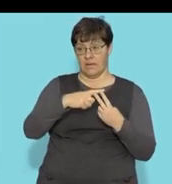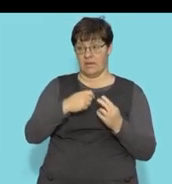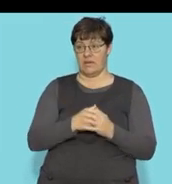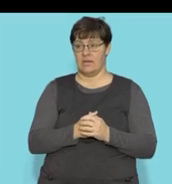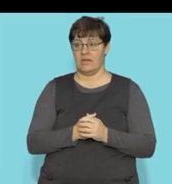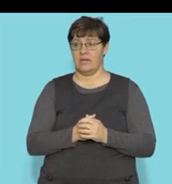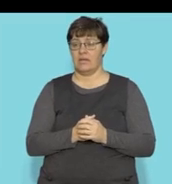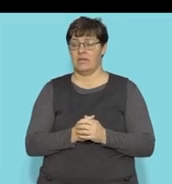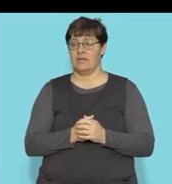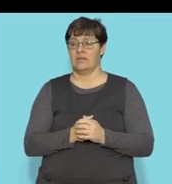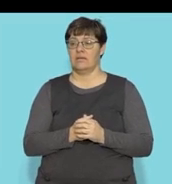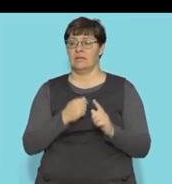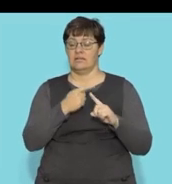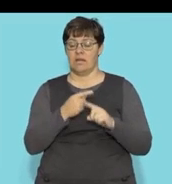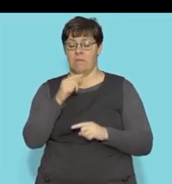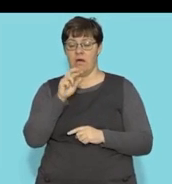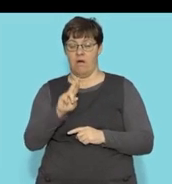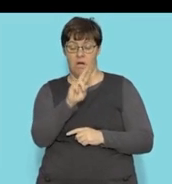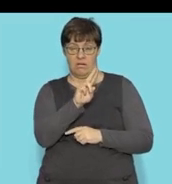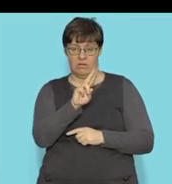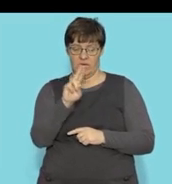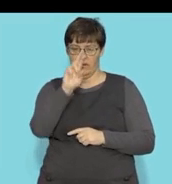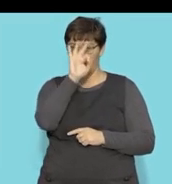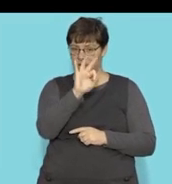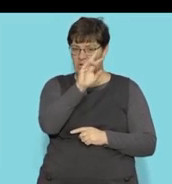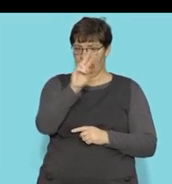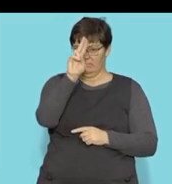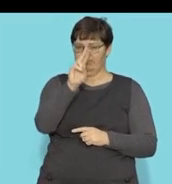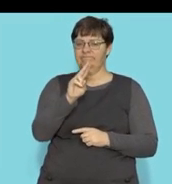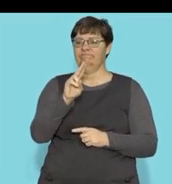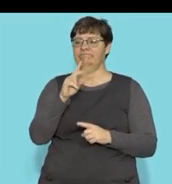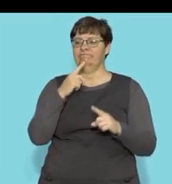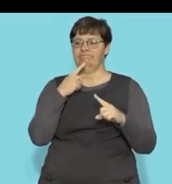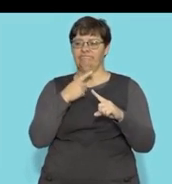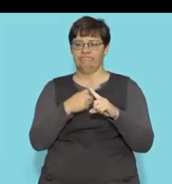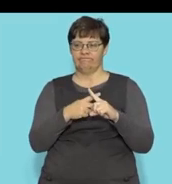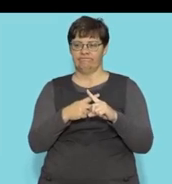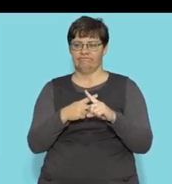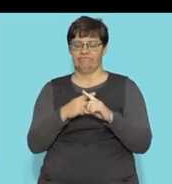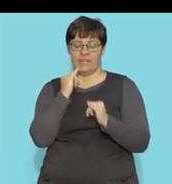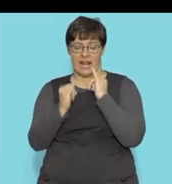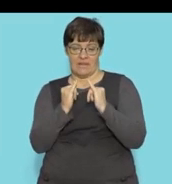pi times my radius squared times by my height,